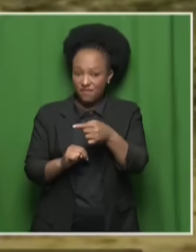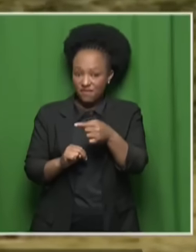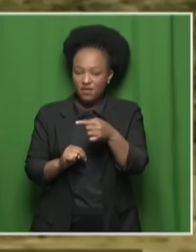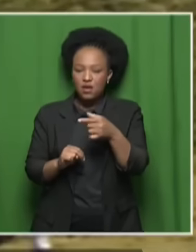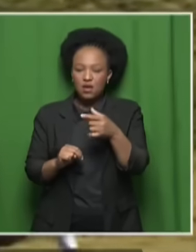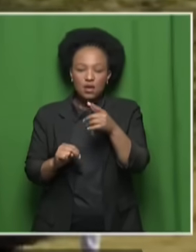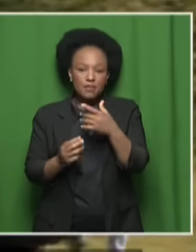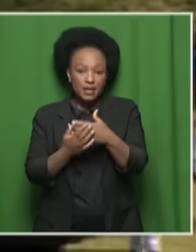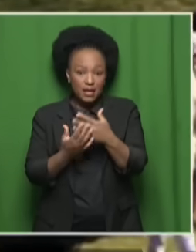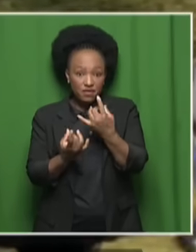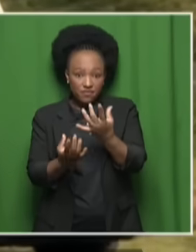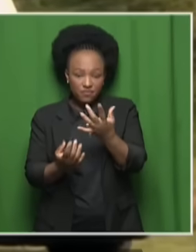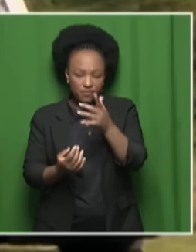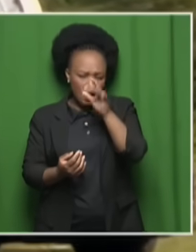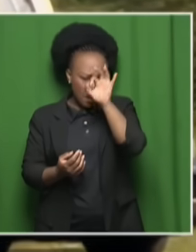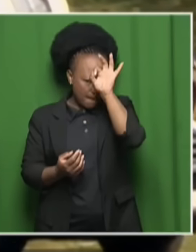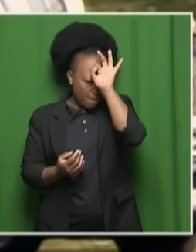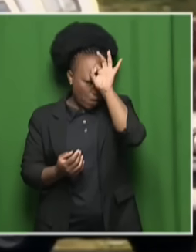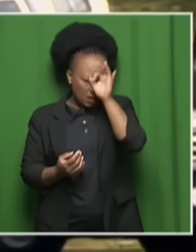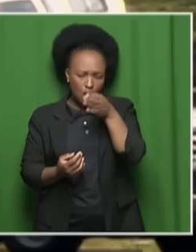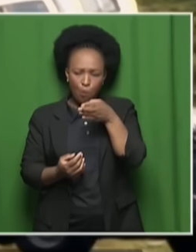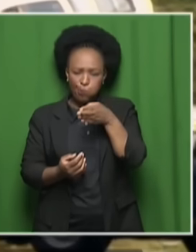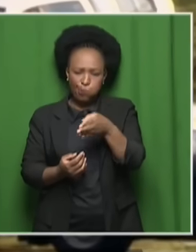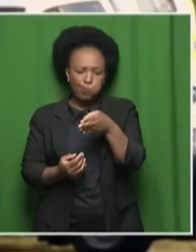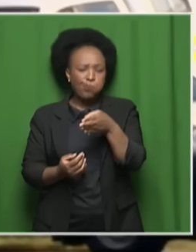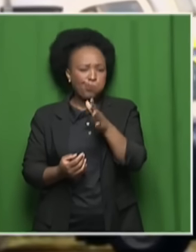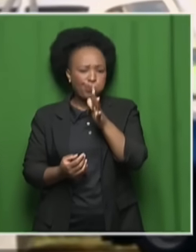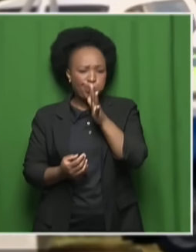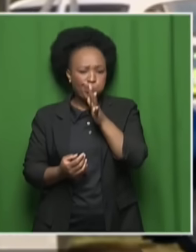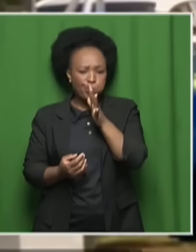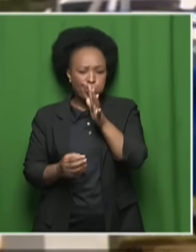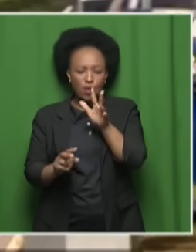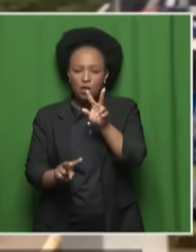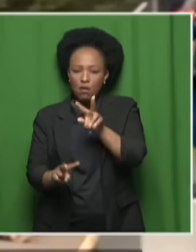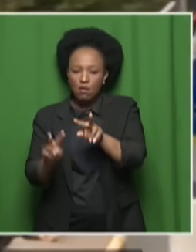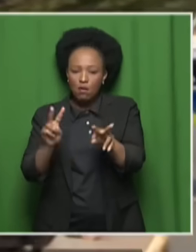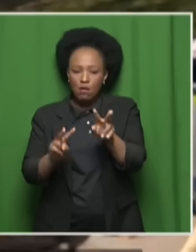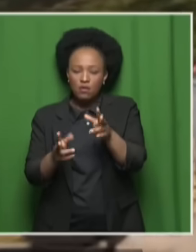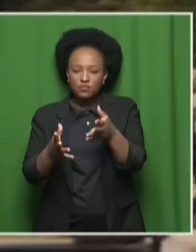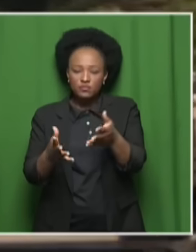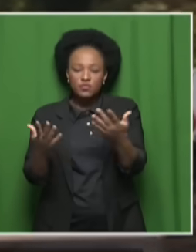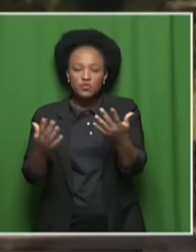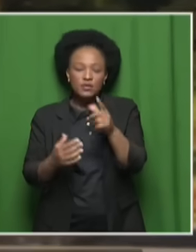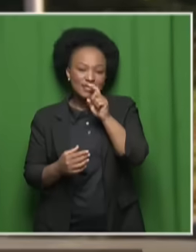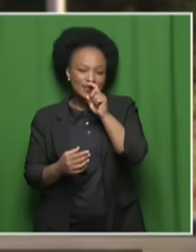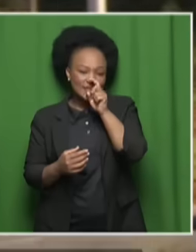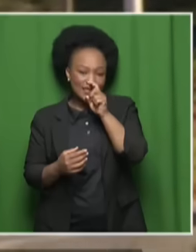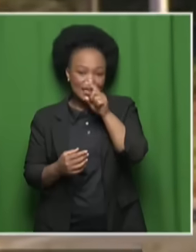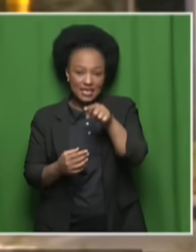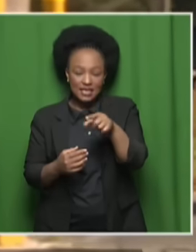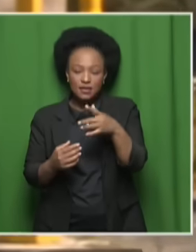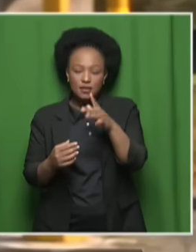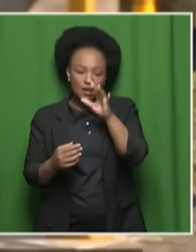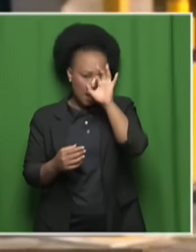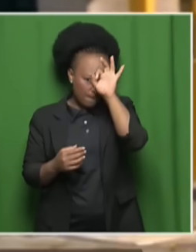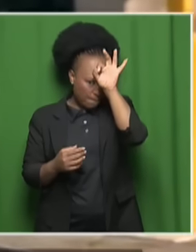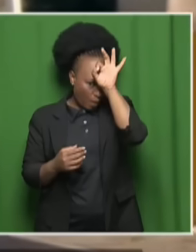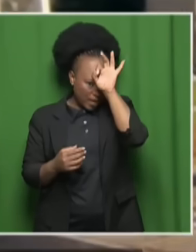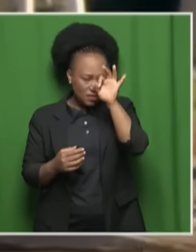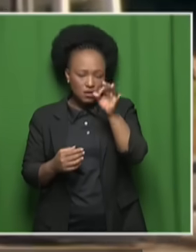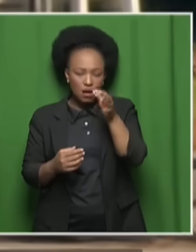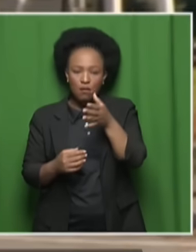police visibility is extremely high here at the Greyston Drive in Sandton. Police officers are